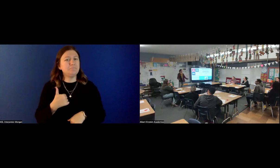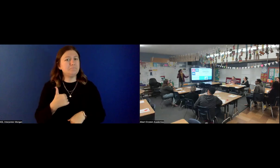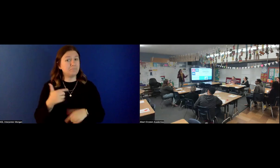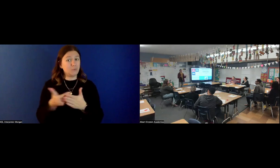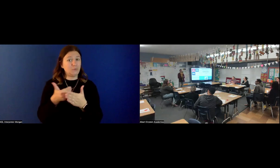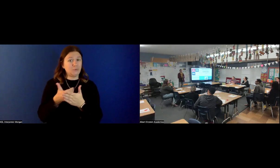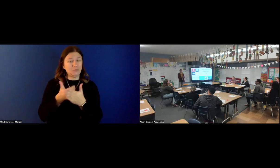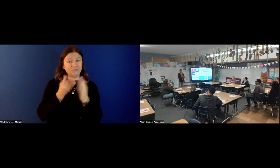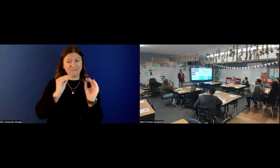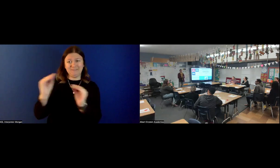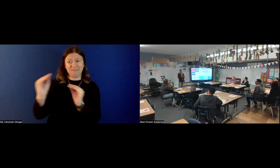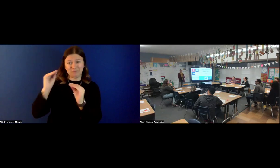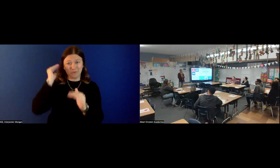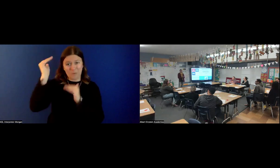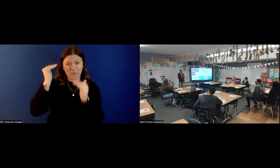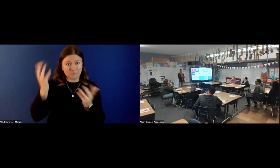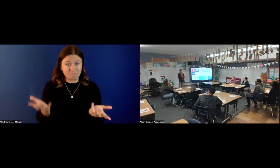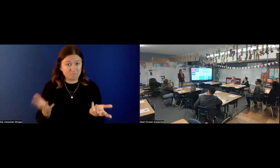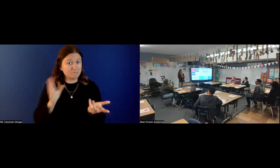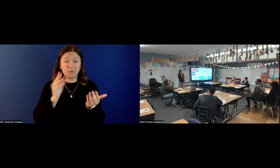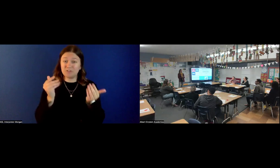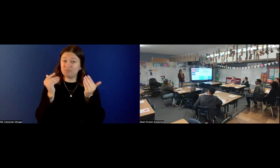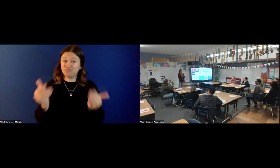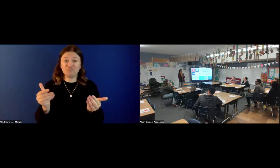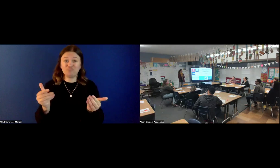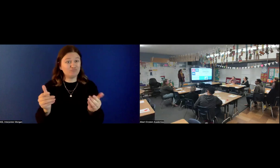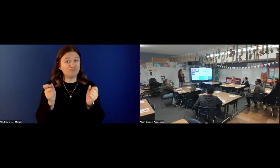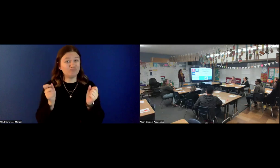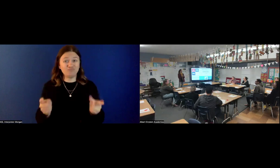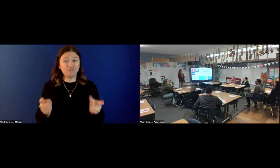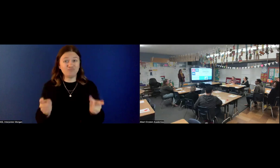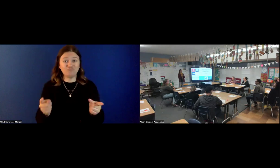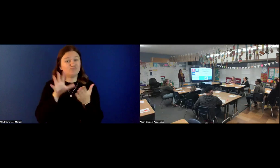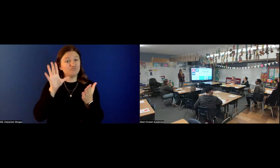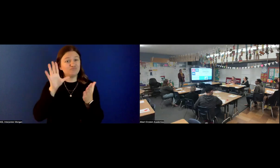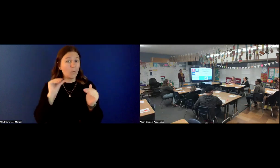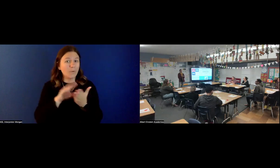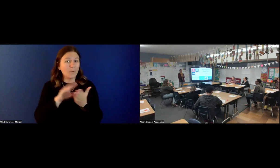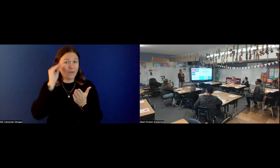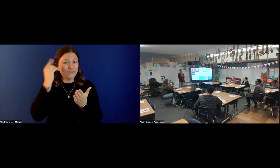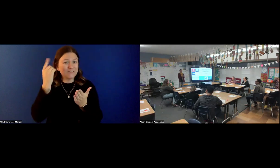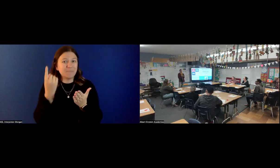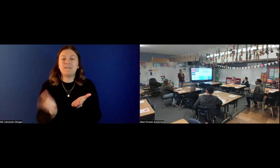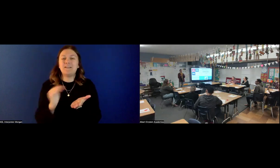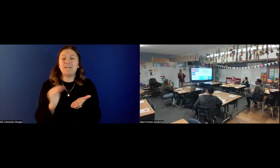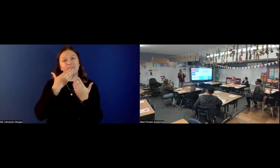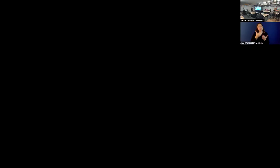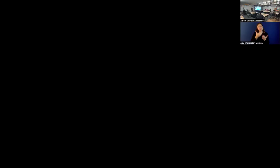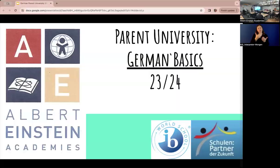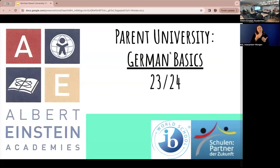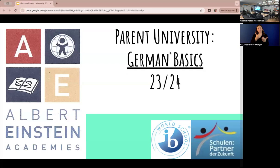just go for it, and I hope you learn something. And again, thank you so much for being here and for taking that